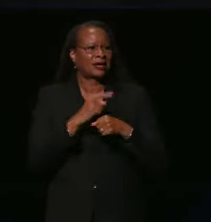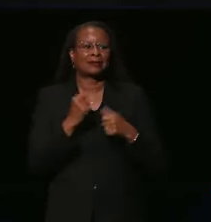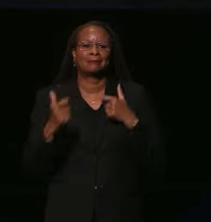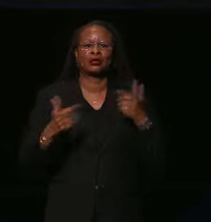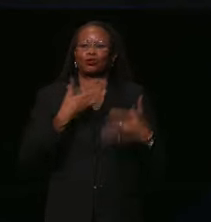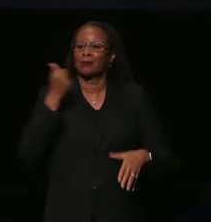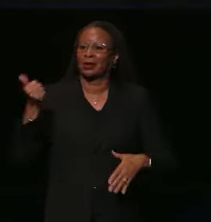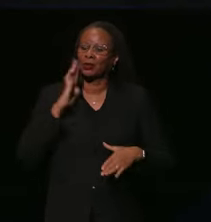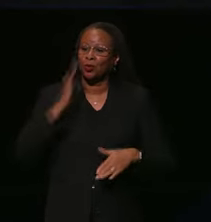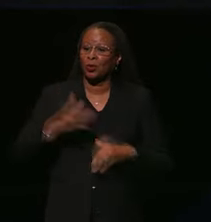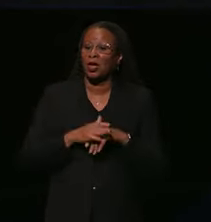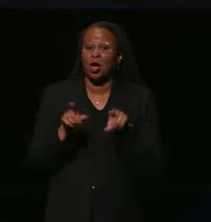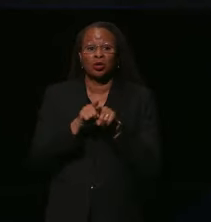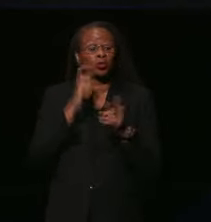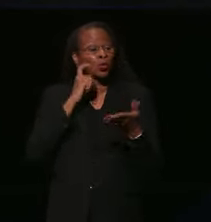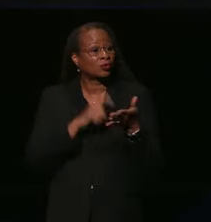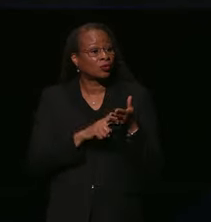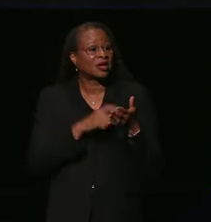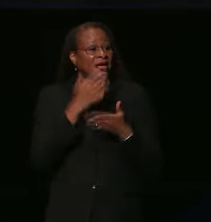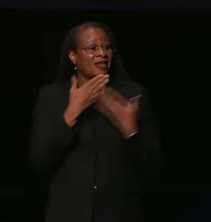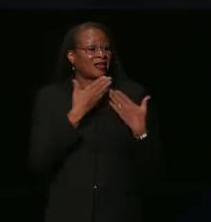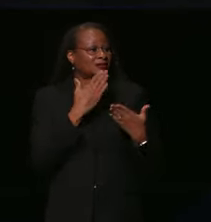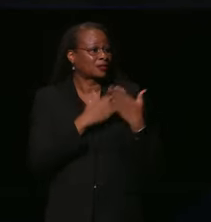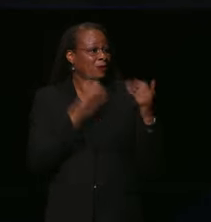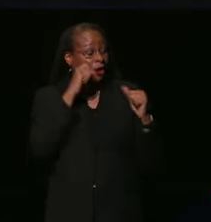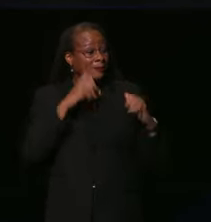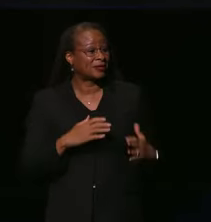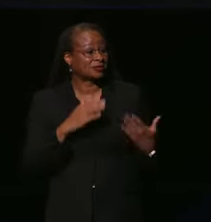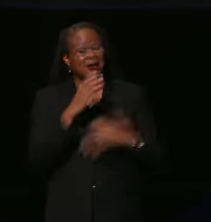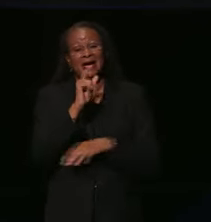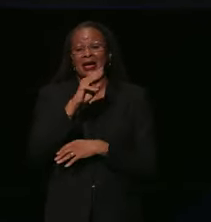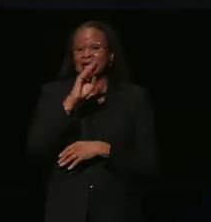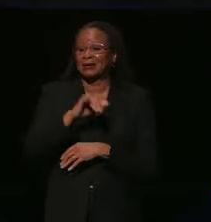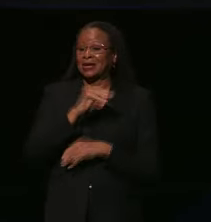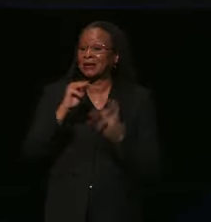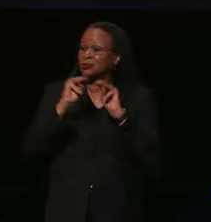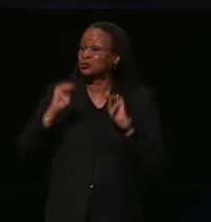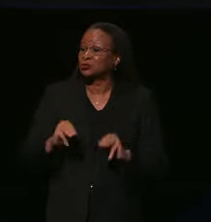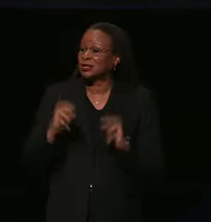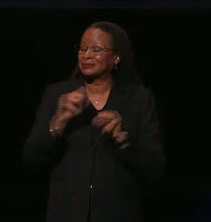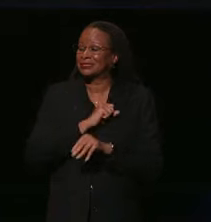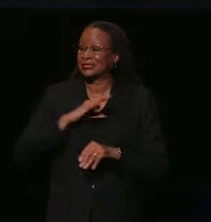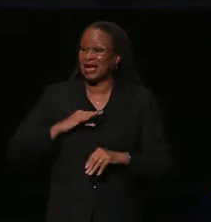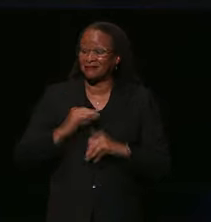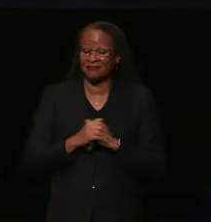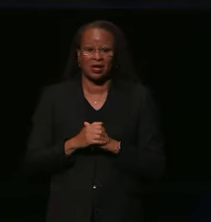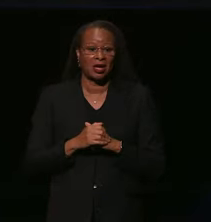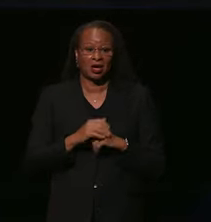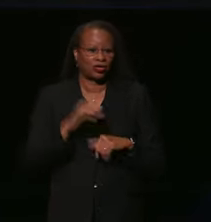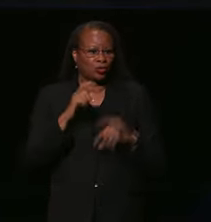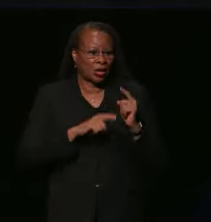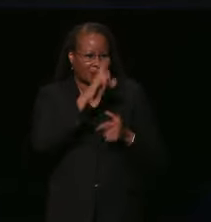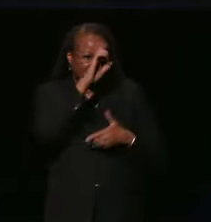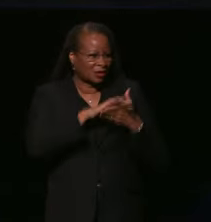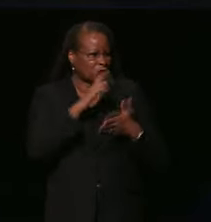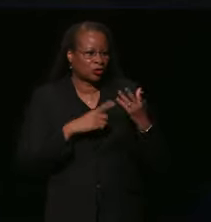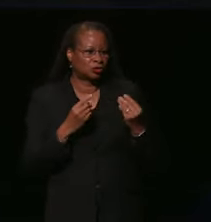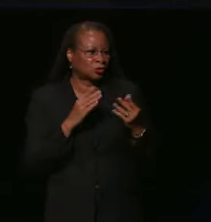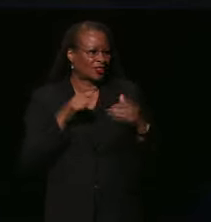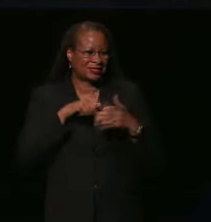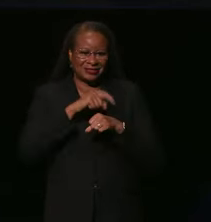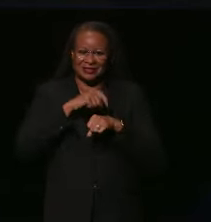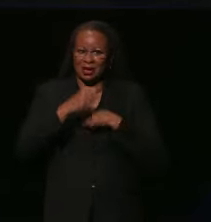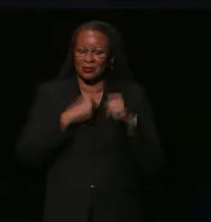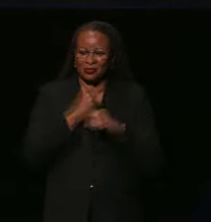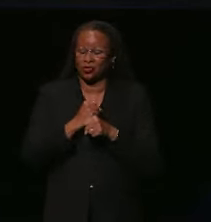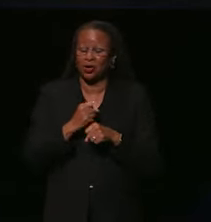We also want to acknowledge and thank some of our amazing Academy and museum staffs, you don't believe what they're doing around this time of the year. You got your